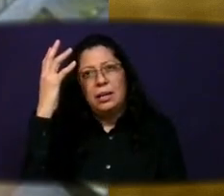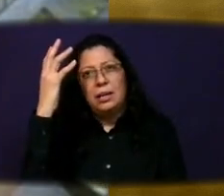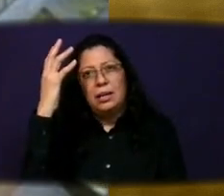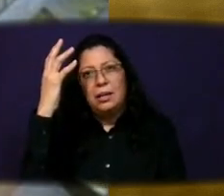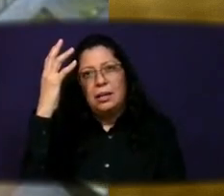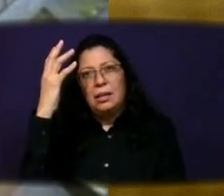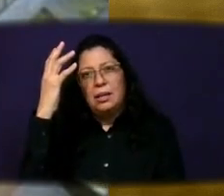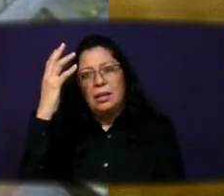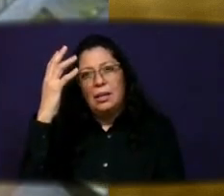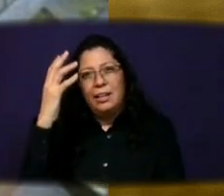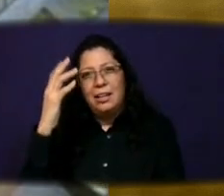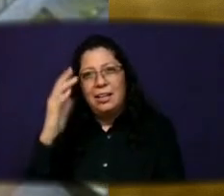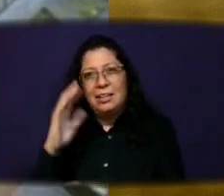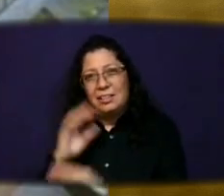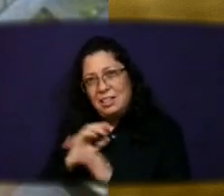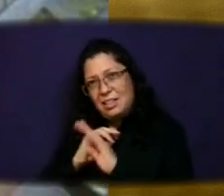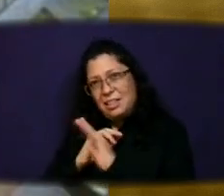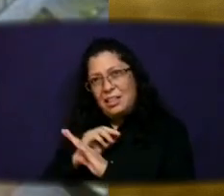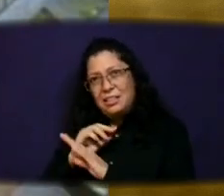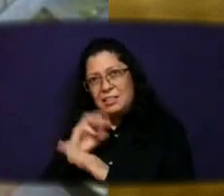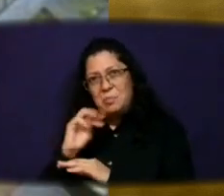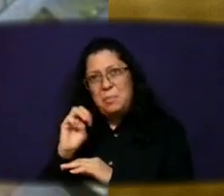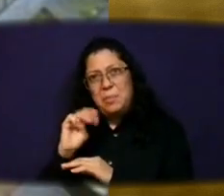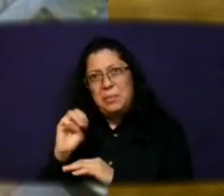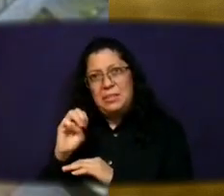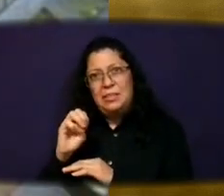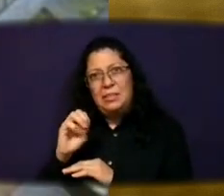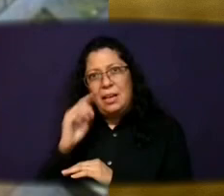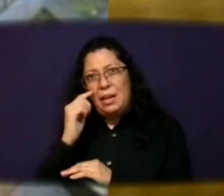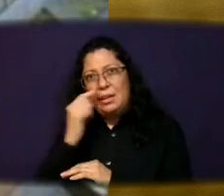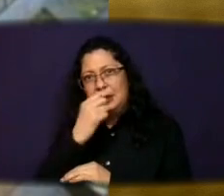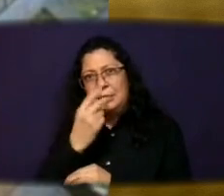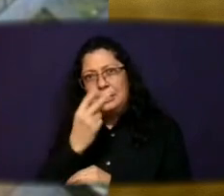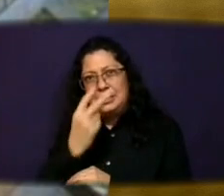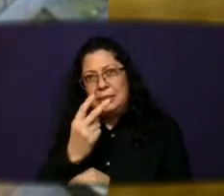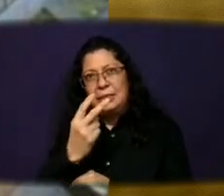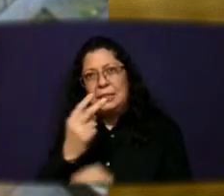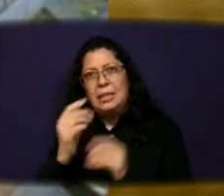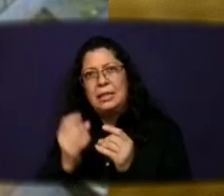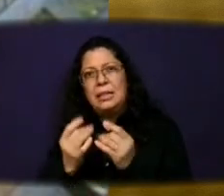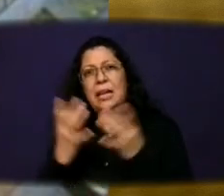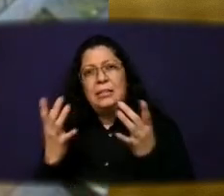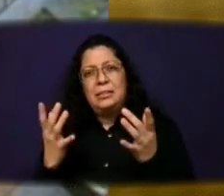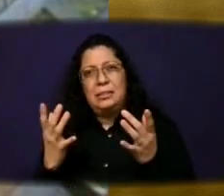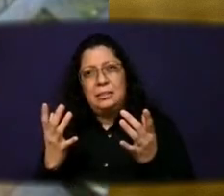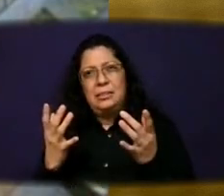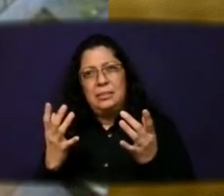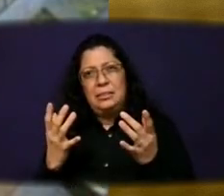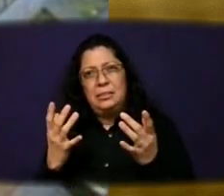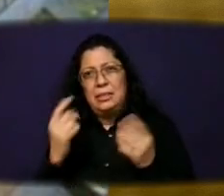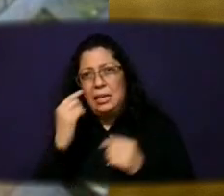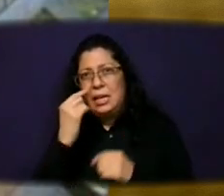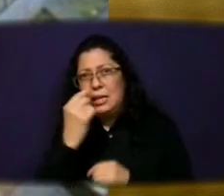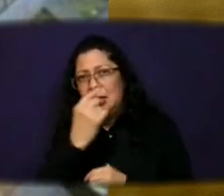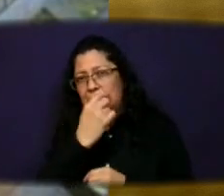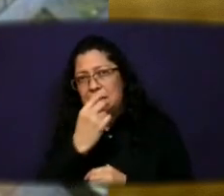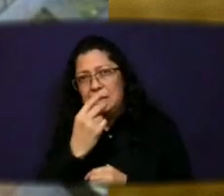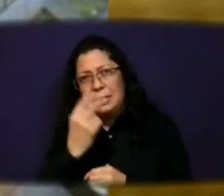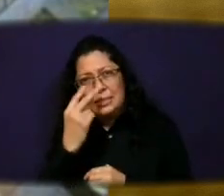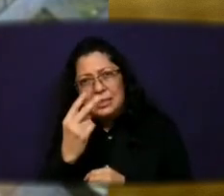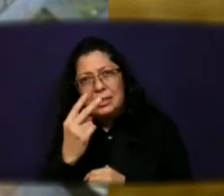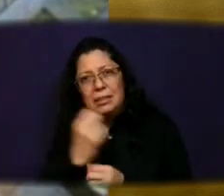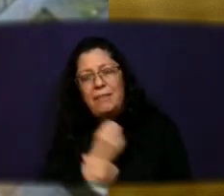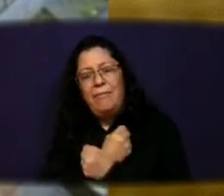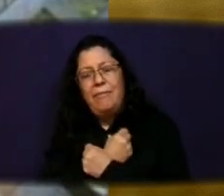In Mimi's eyes, I see light. In Mimi's eyes, I